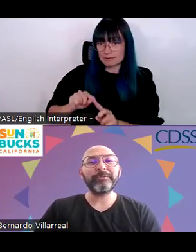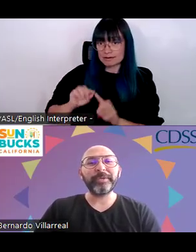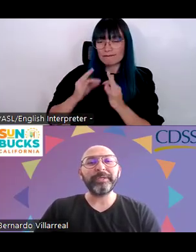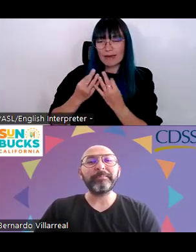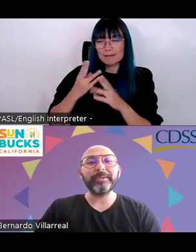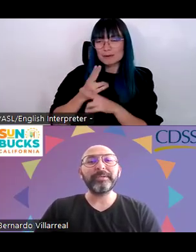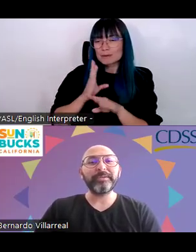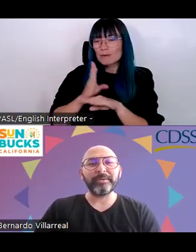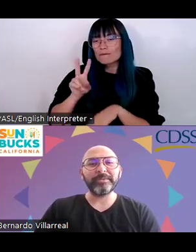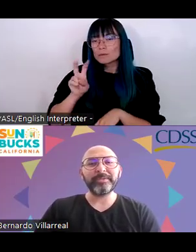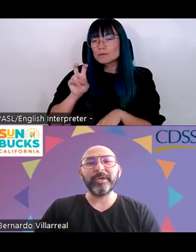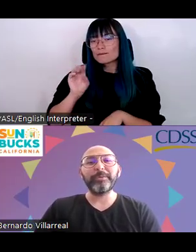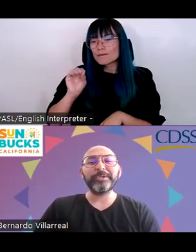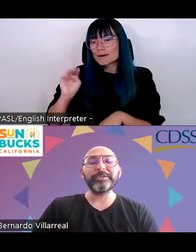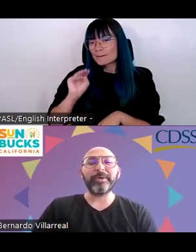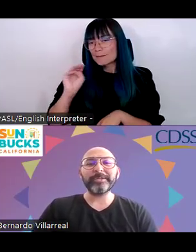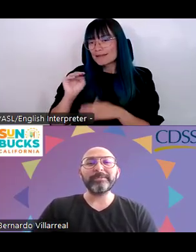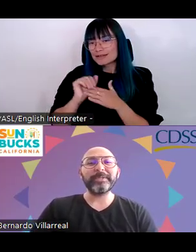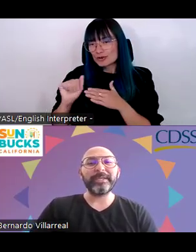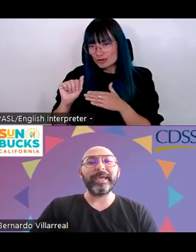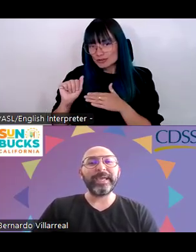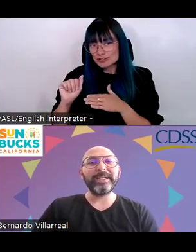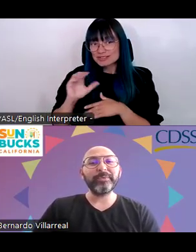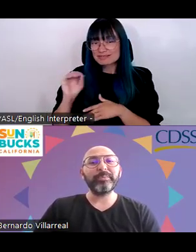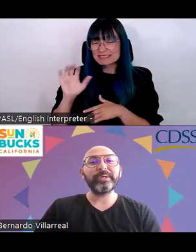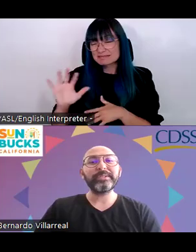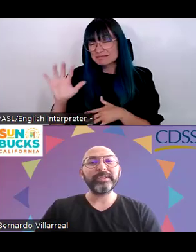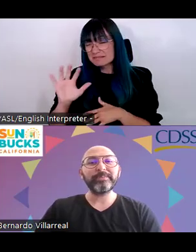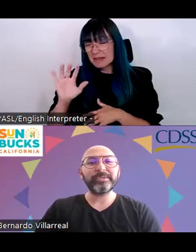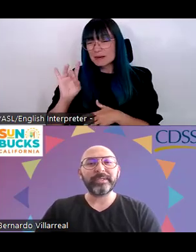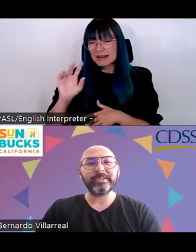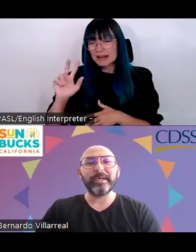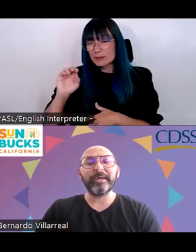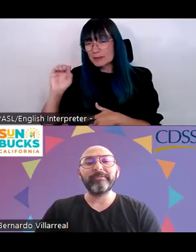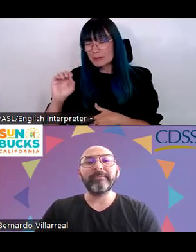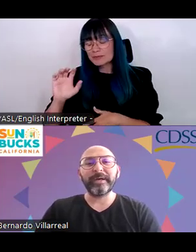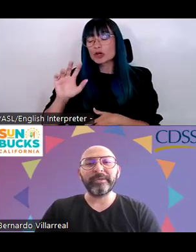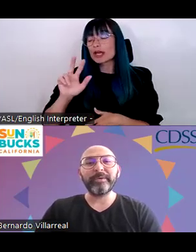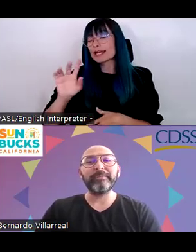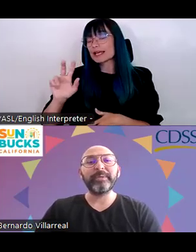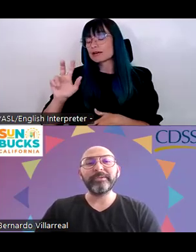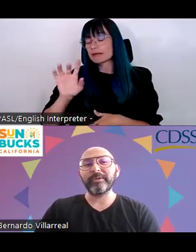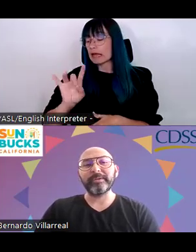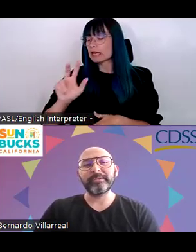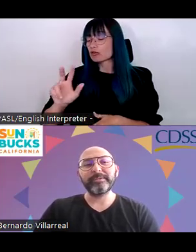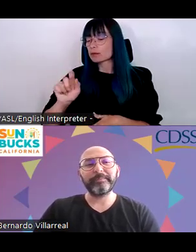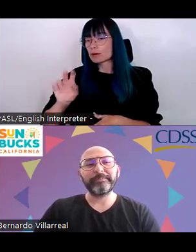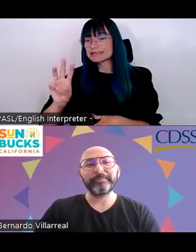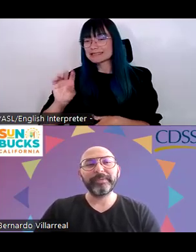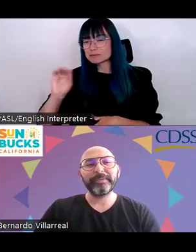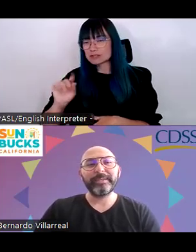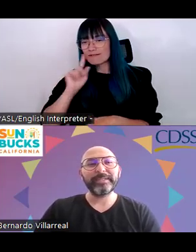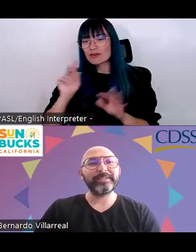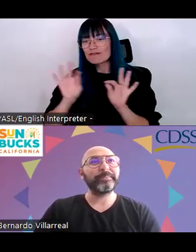over $240 million, which is approximately 83.6% of the value of the pinned